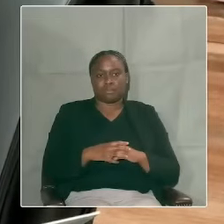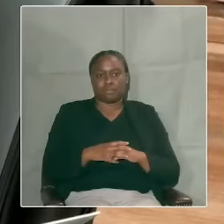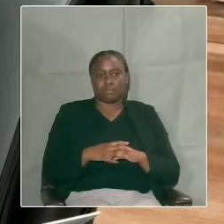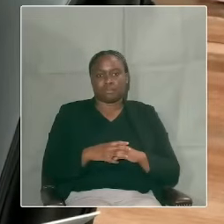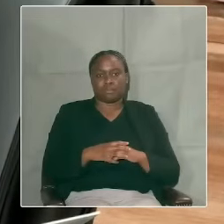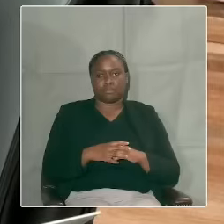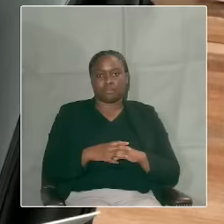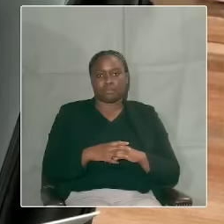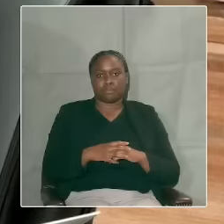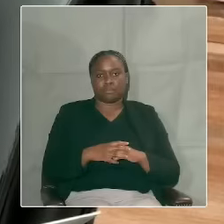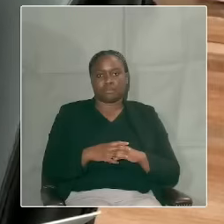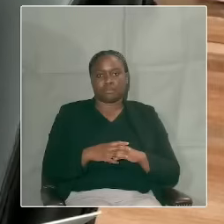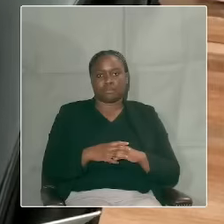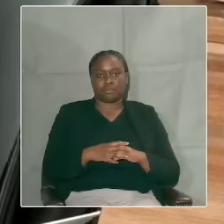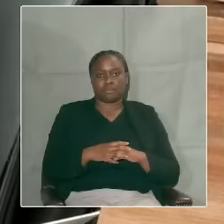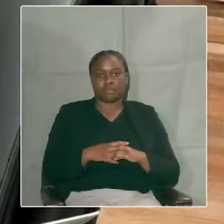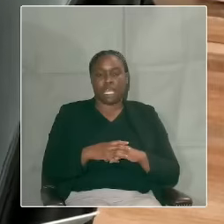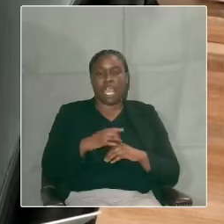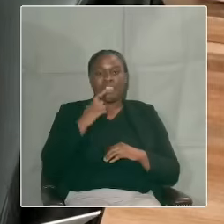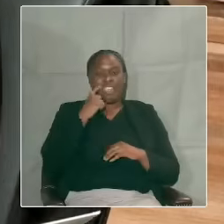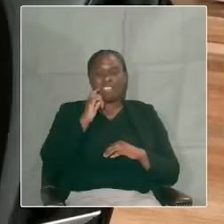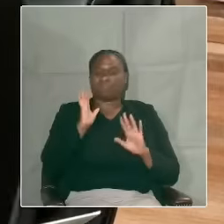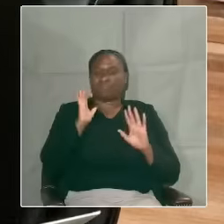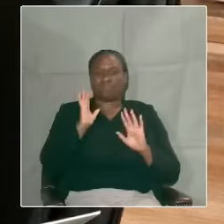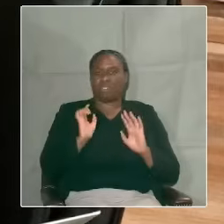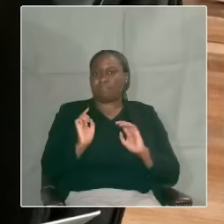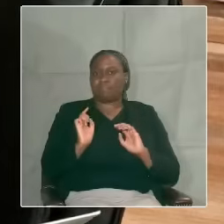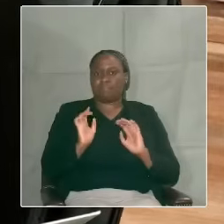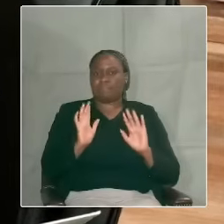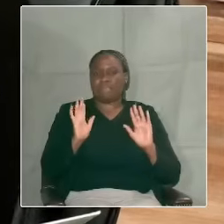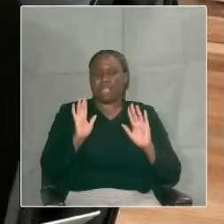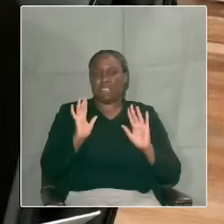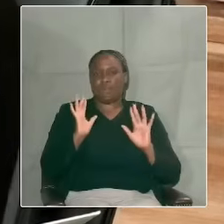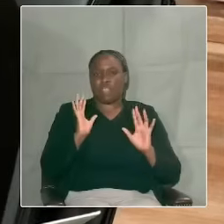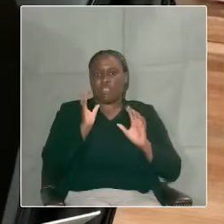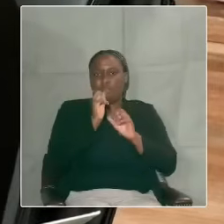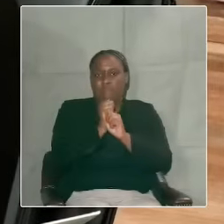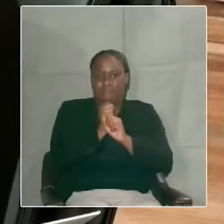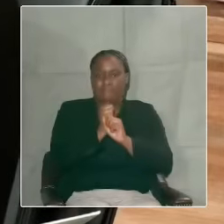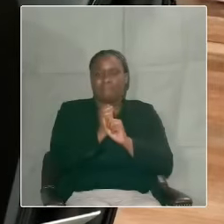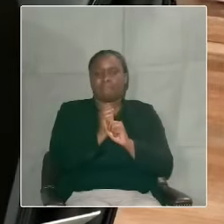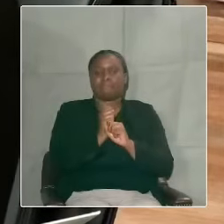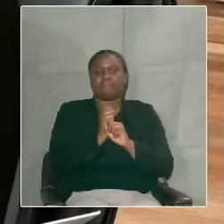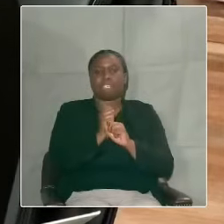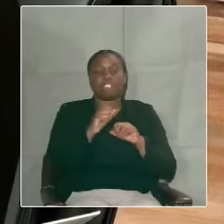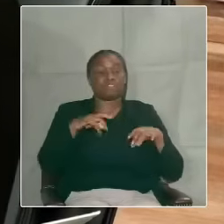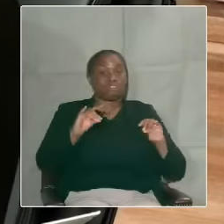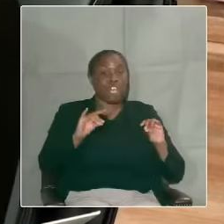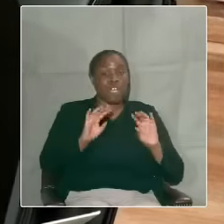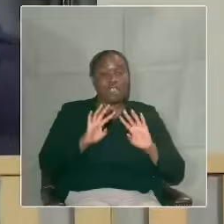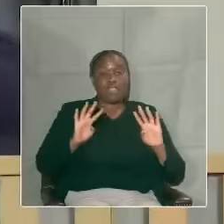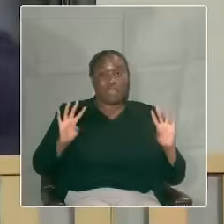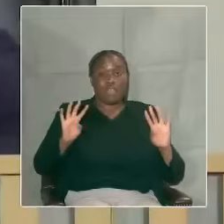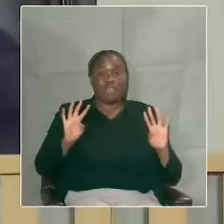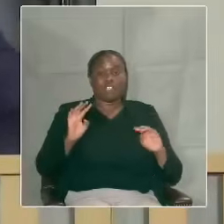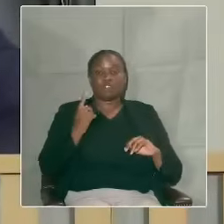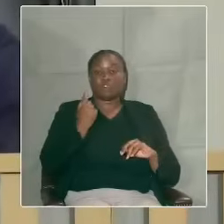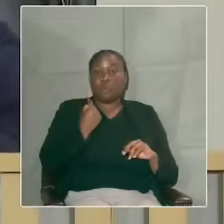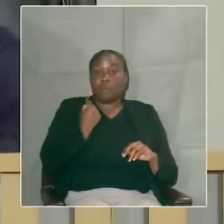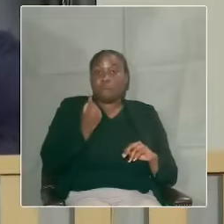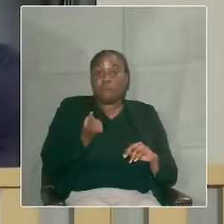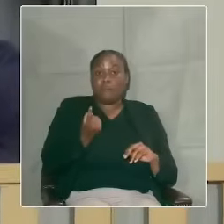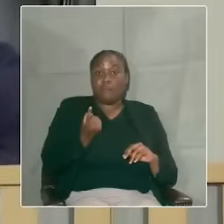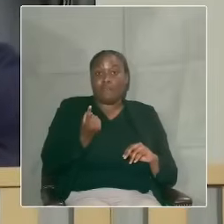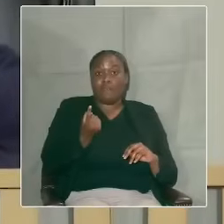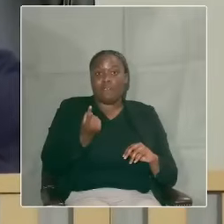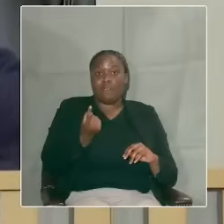perhaps we can stop at that point if it's convenient, and then Chair and members of the Commission, I'll